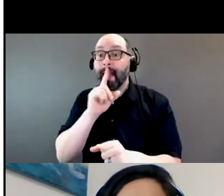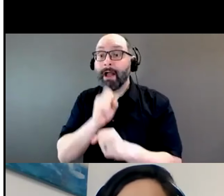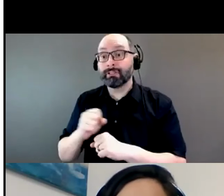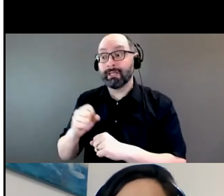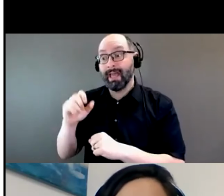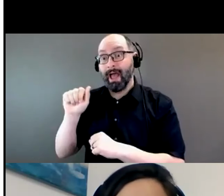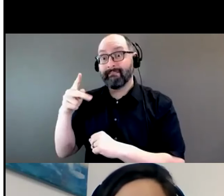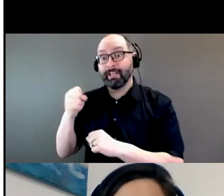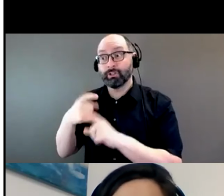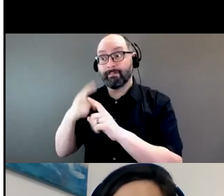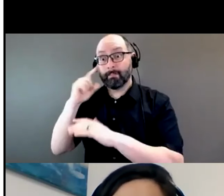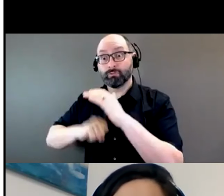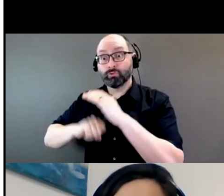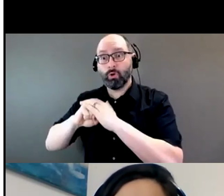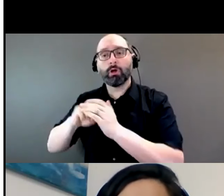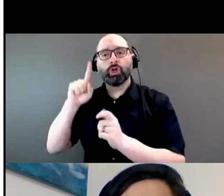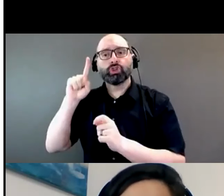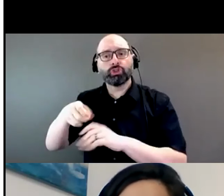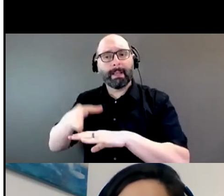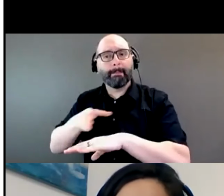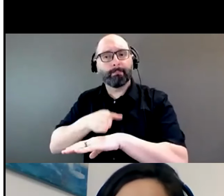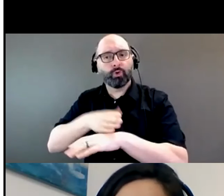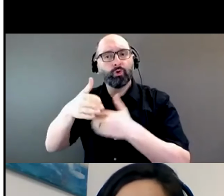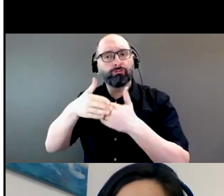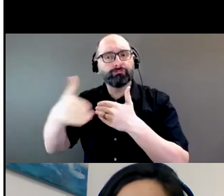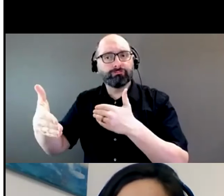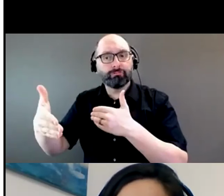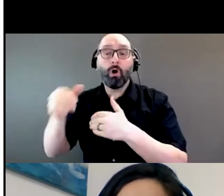stroke may improve over time or remain stable.